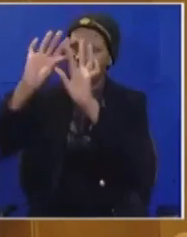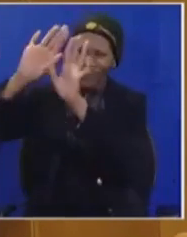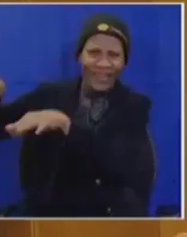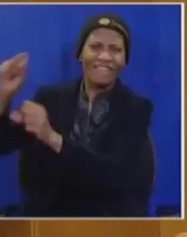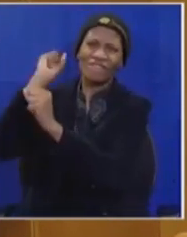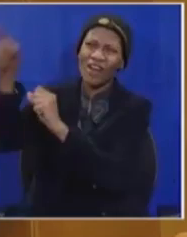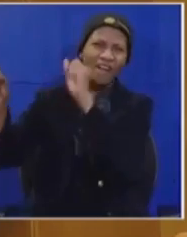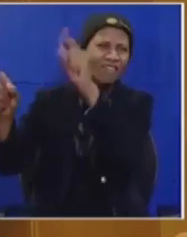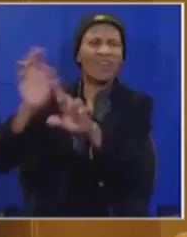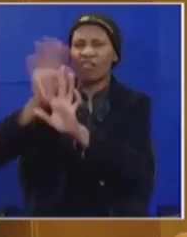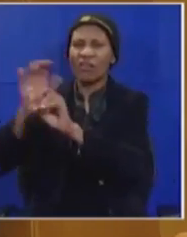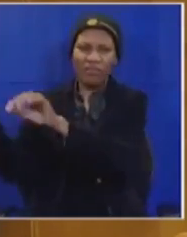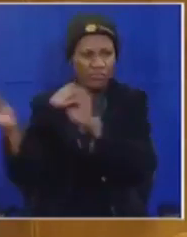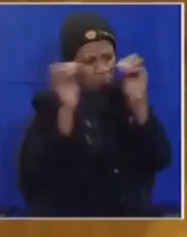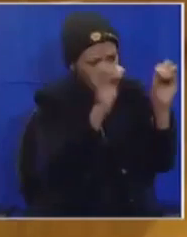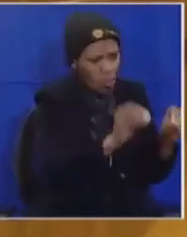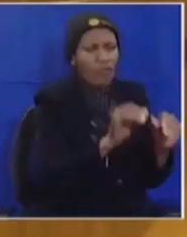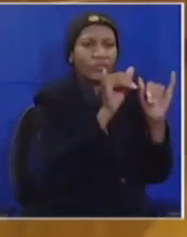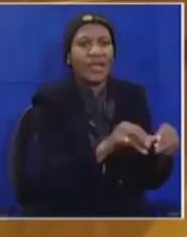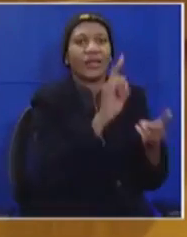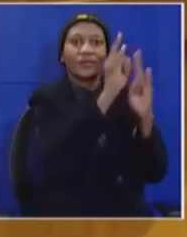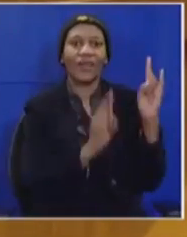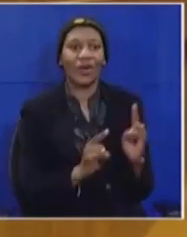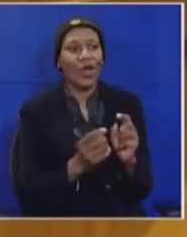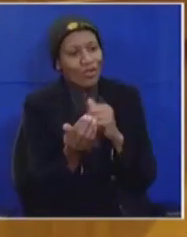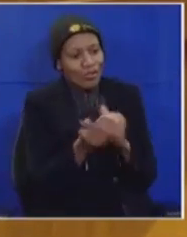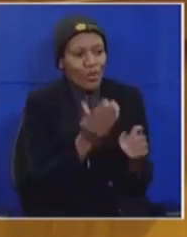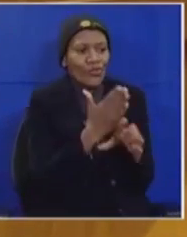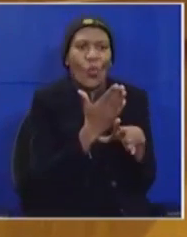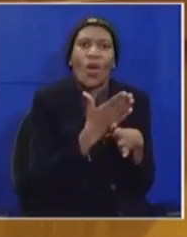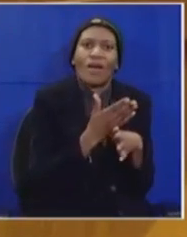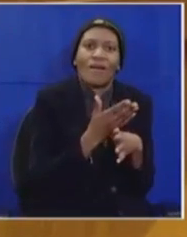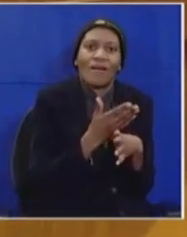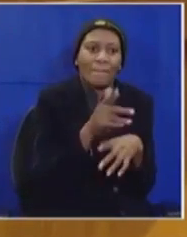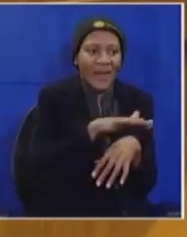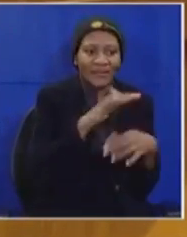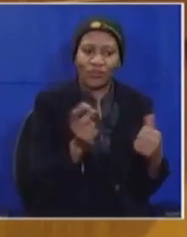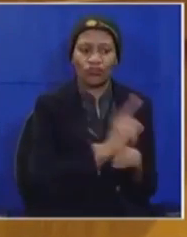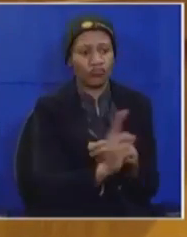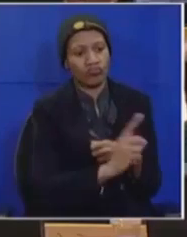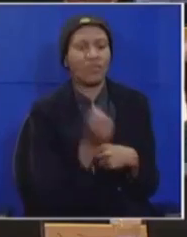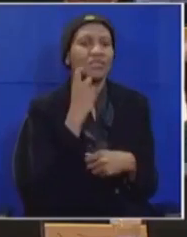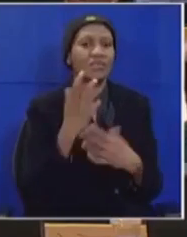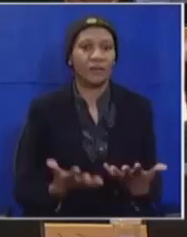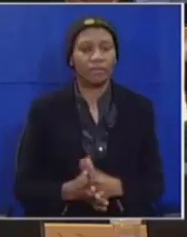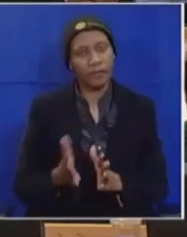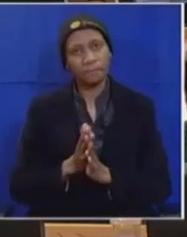get housing so that they can get to places of work. Can I ask you, will you